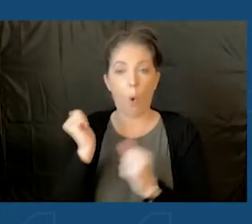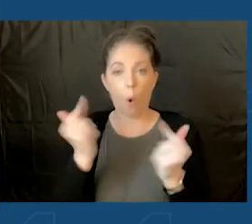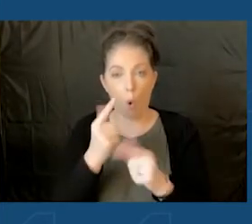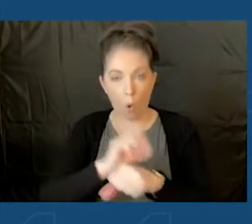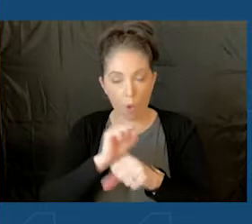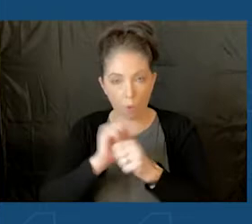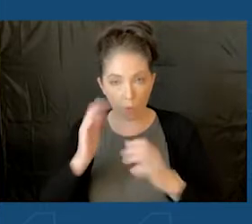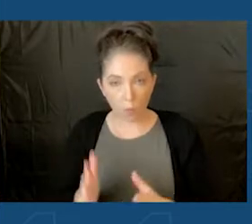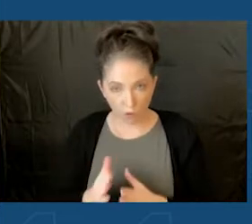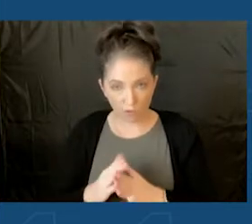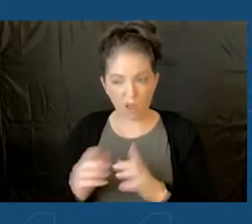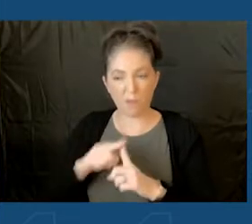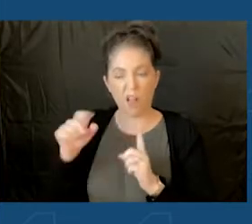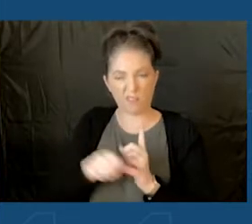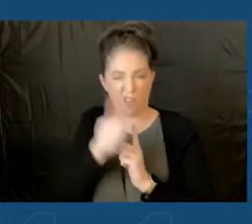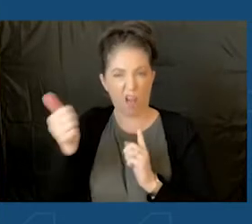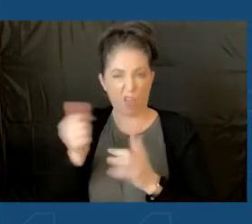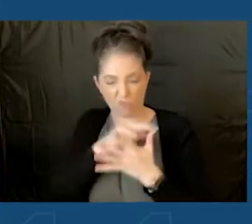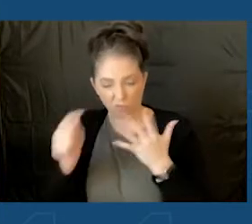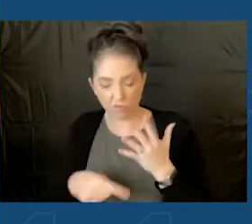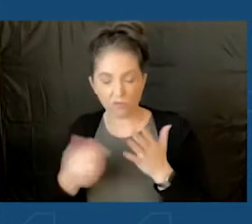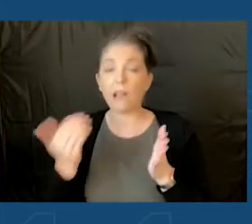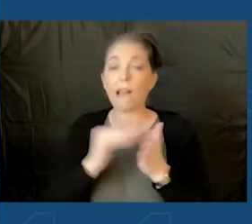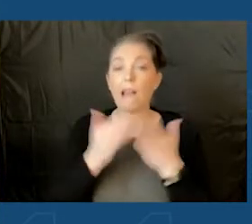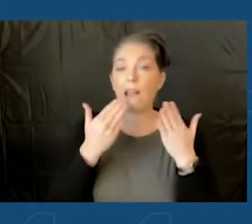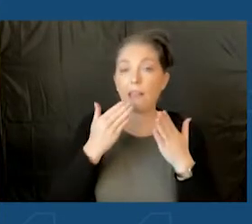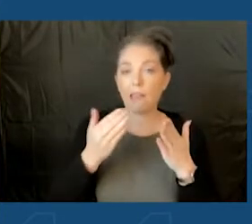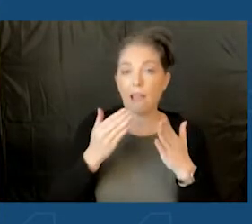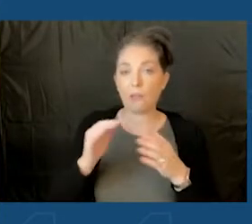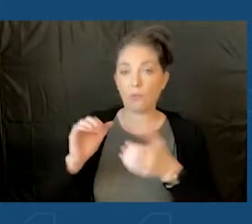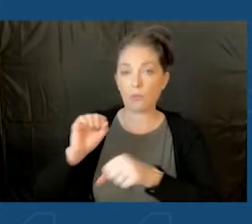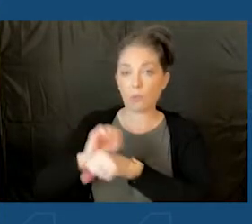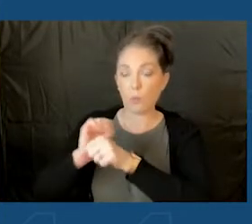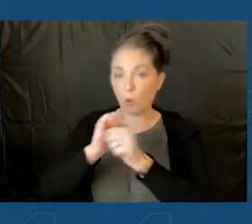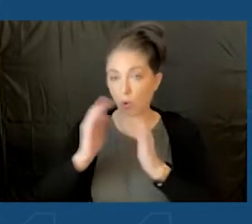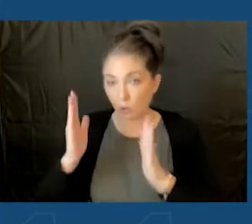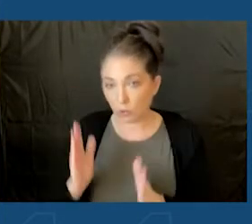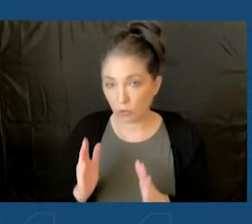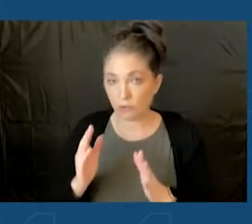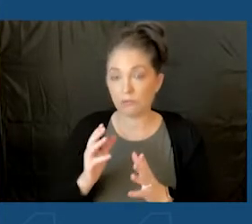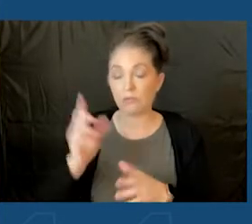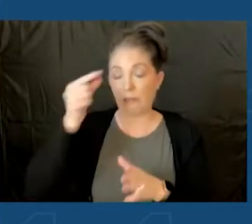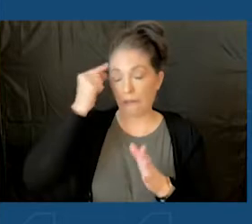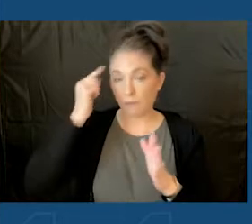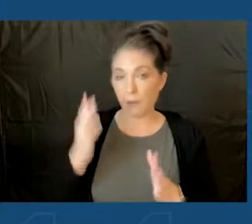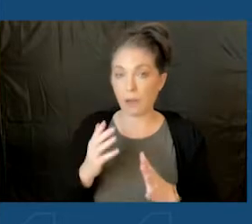many others. Again, I have to thank my colleagues in government, my majority leader,